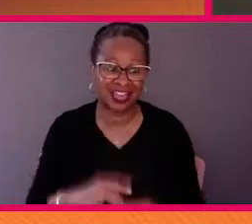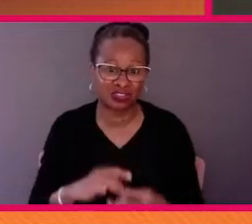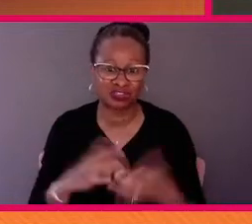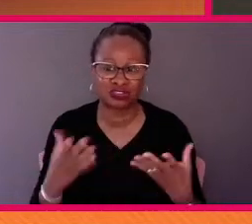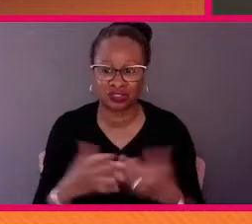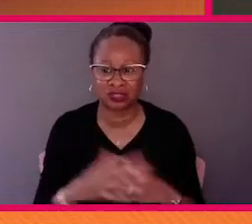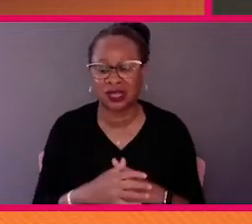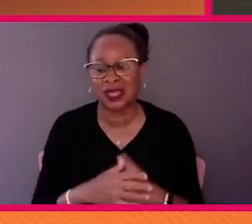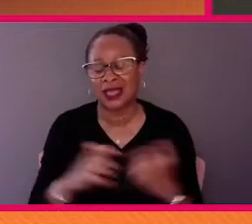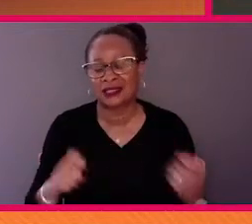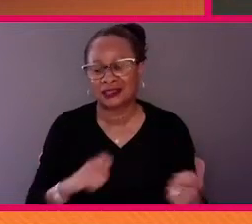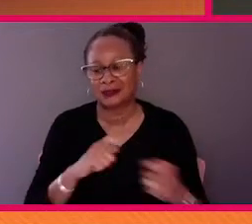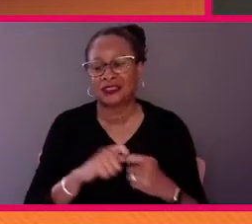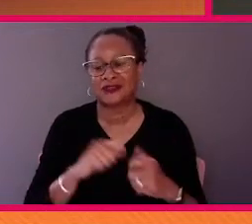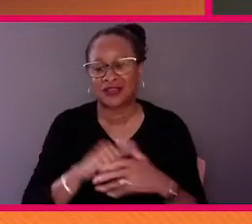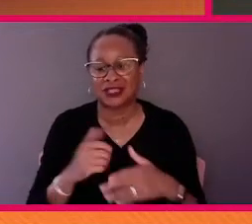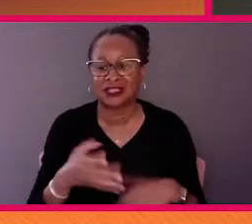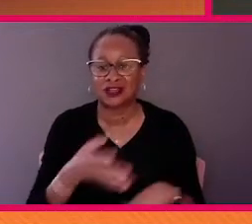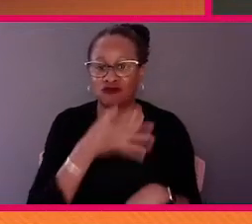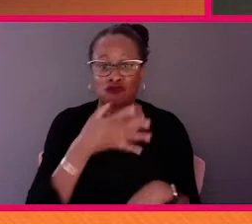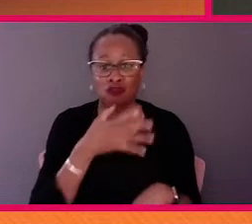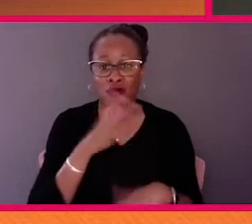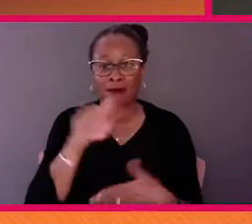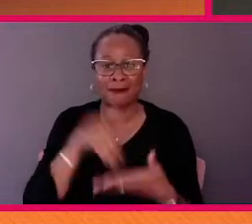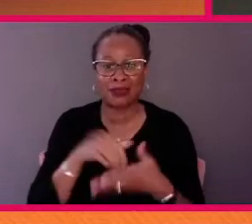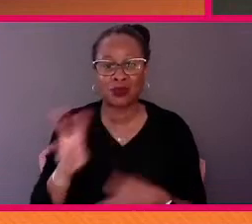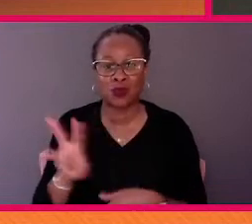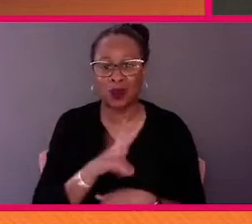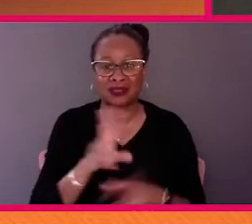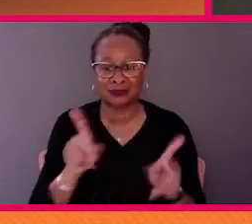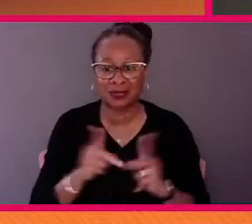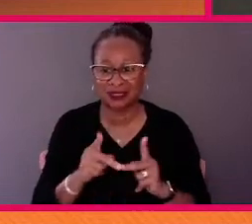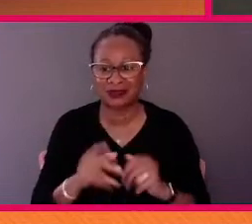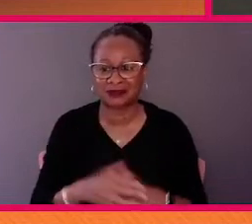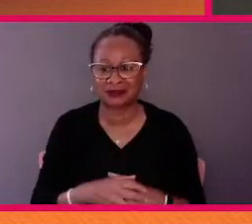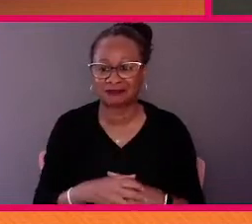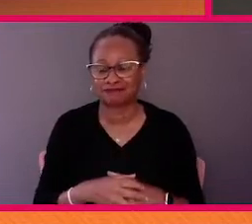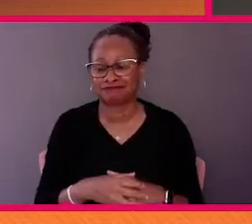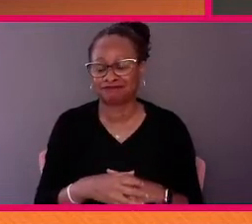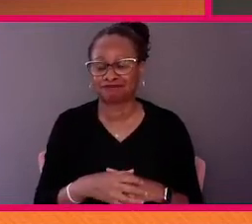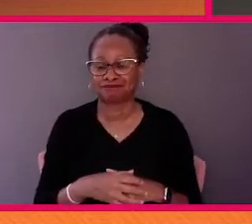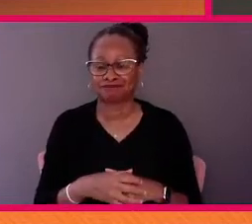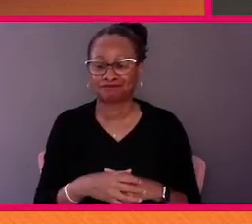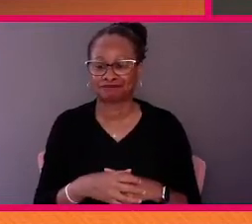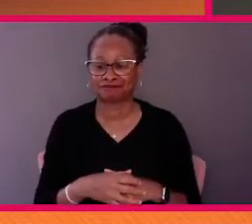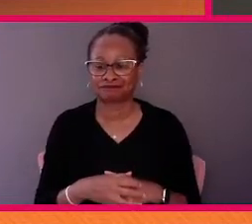in the rural Midwest place?